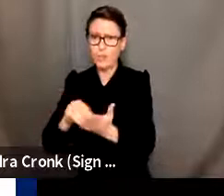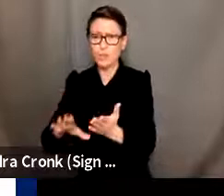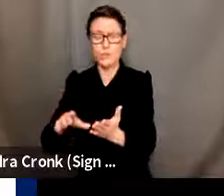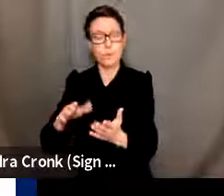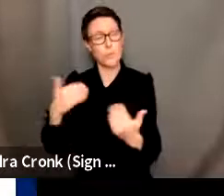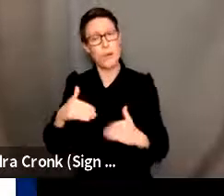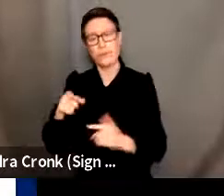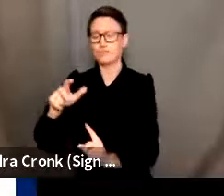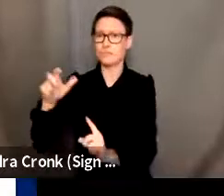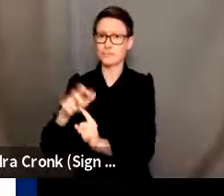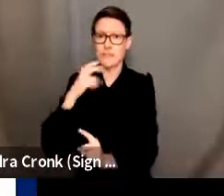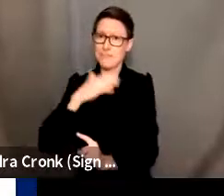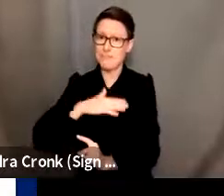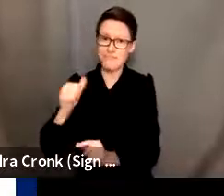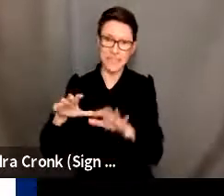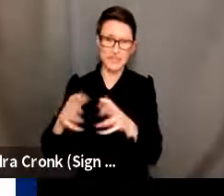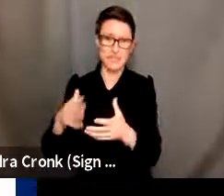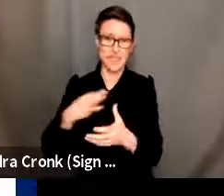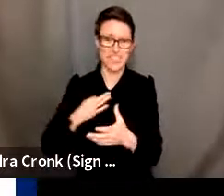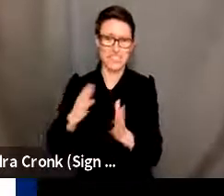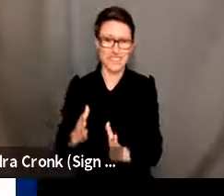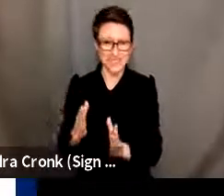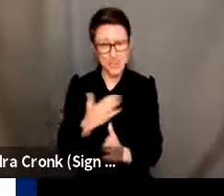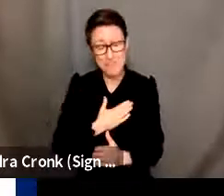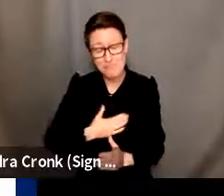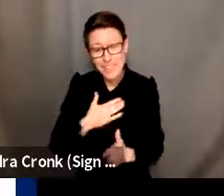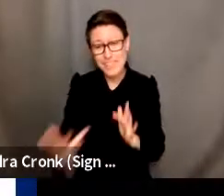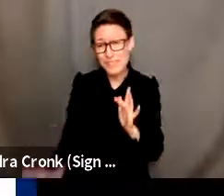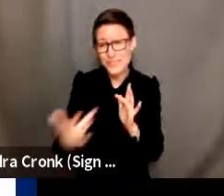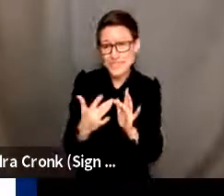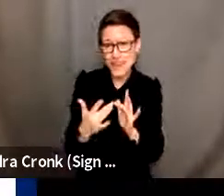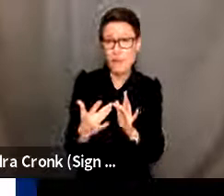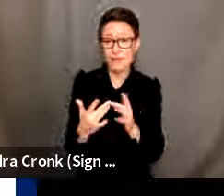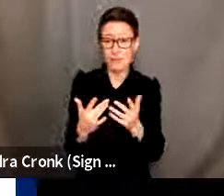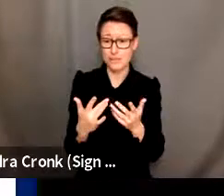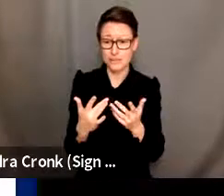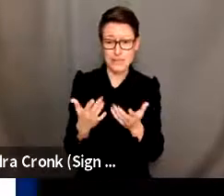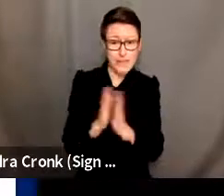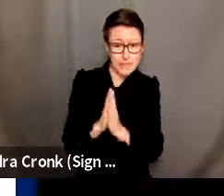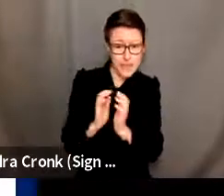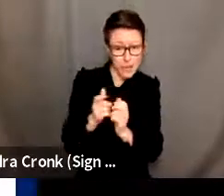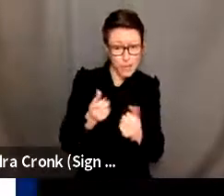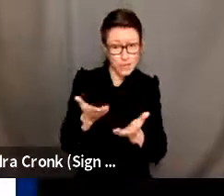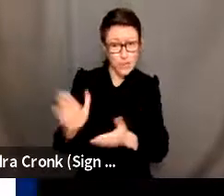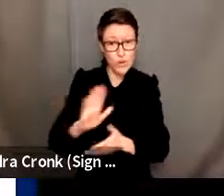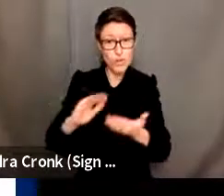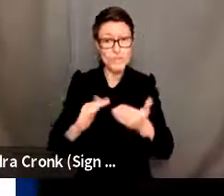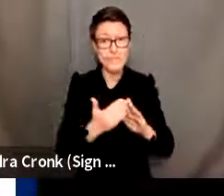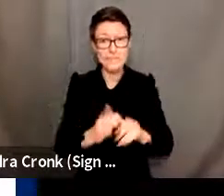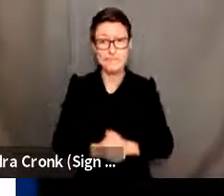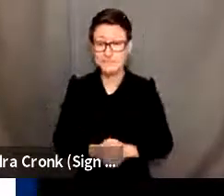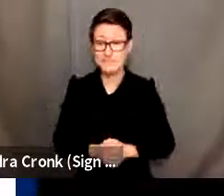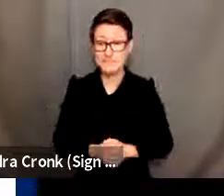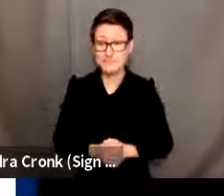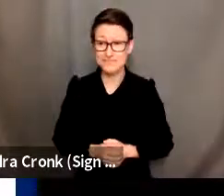to have. So please reach out to us and find out how you can serve your city. Well,